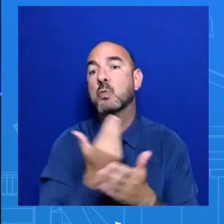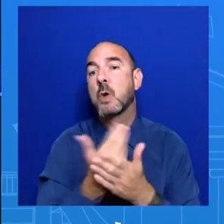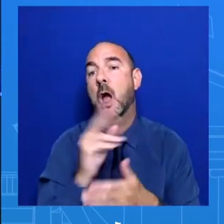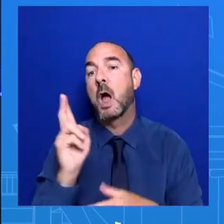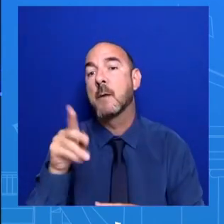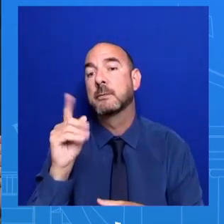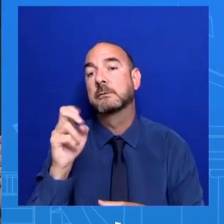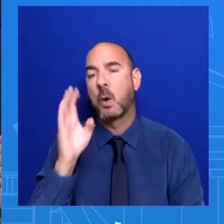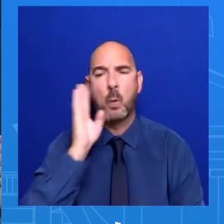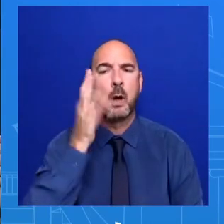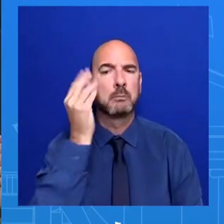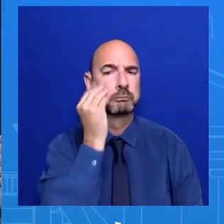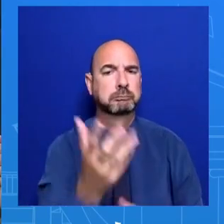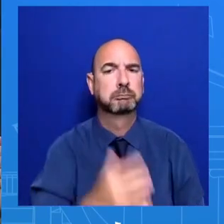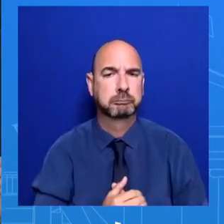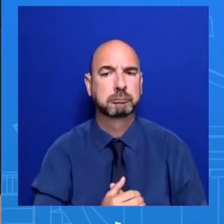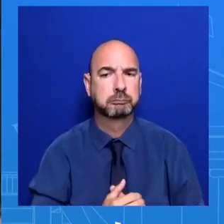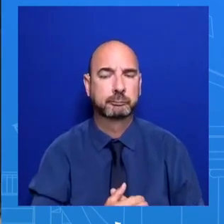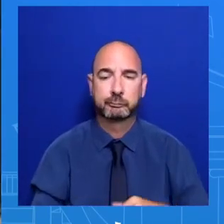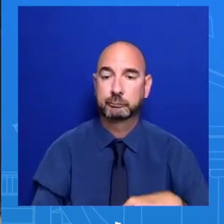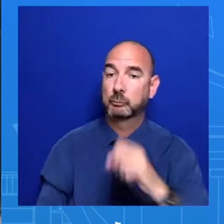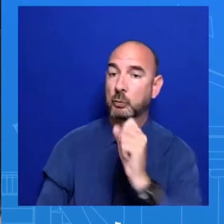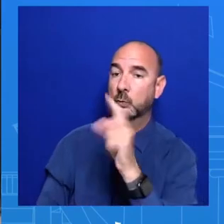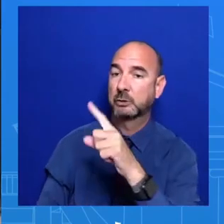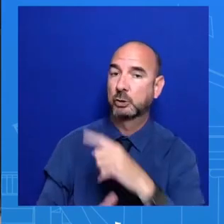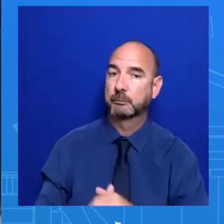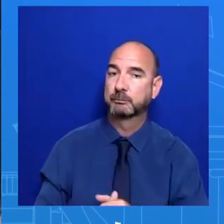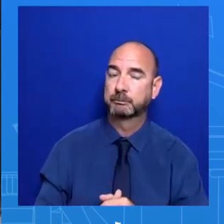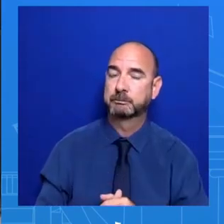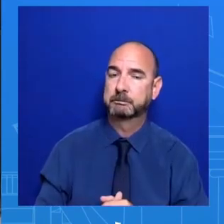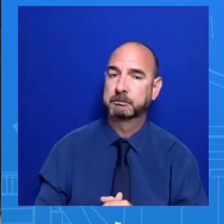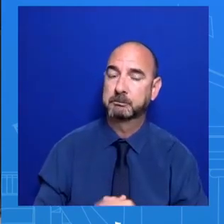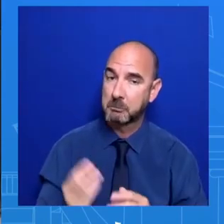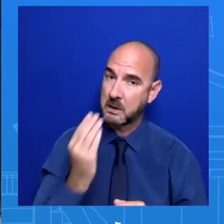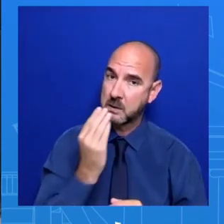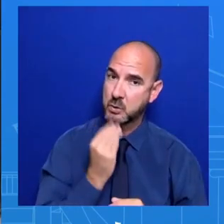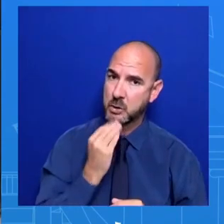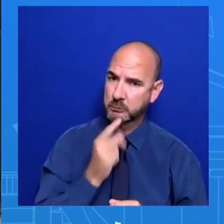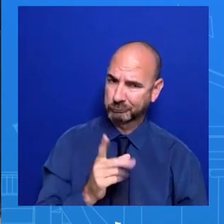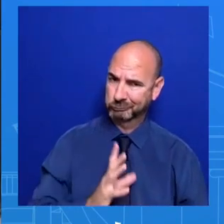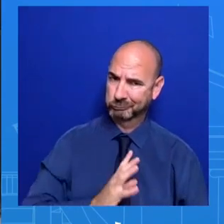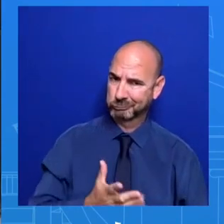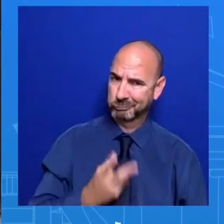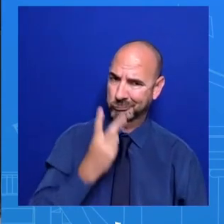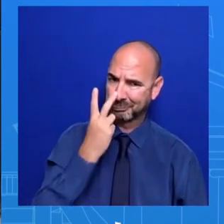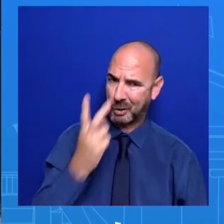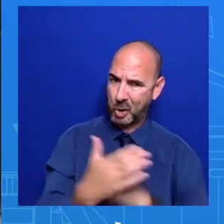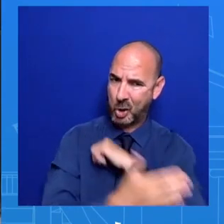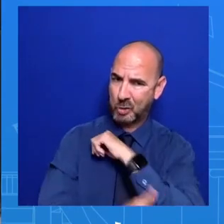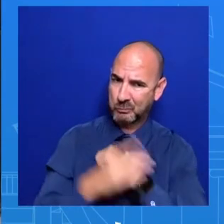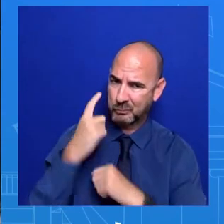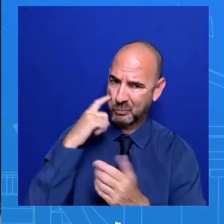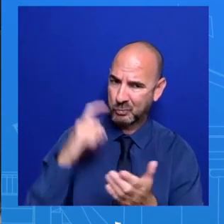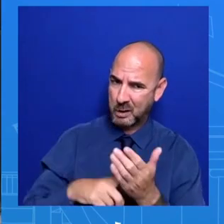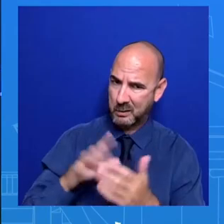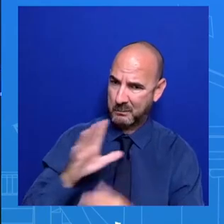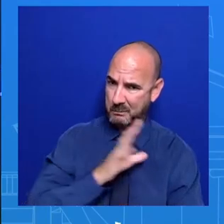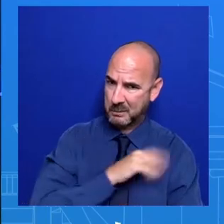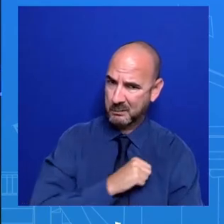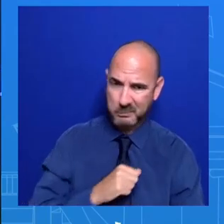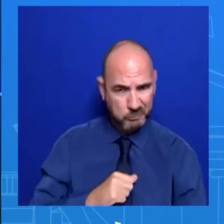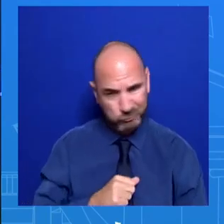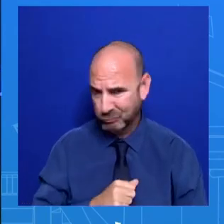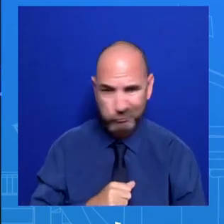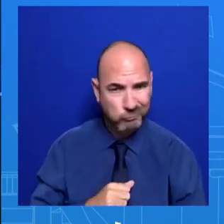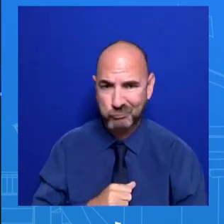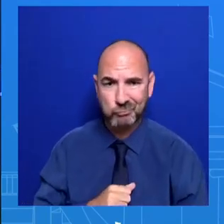recognize Palestinian statehood by withholding funds from the Palestinian Authority. What do you make of this decision and the economic impact that it could have? I think it's wrong. I think